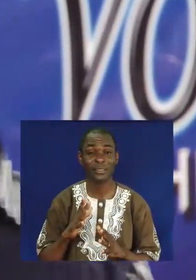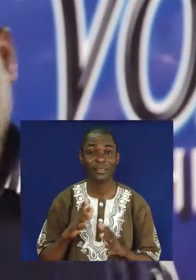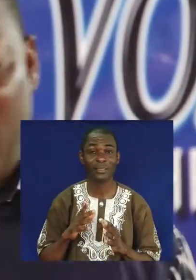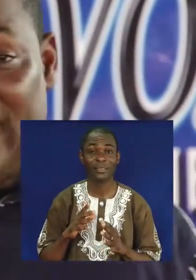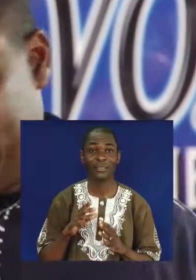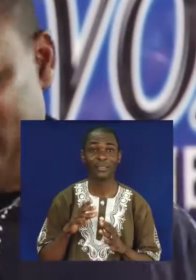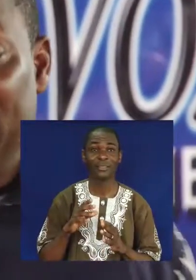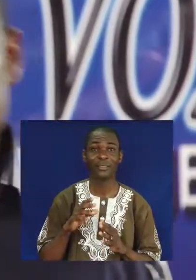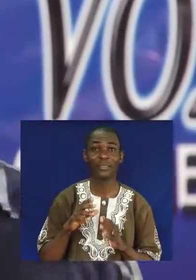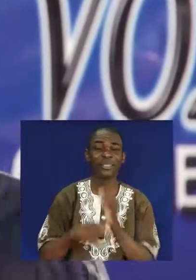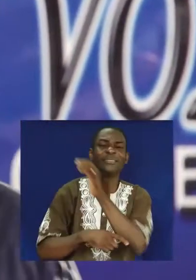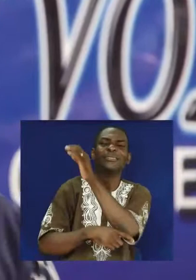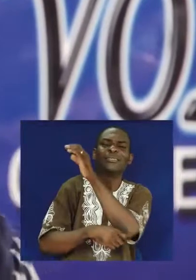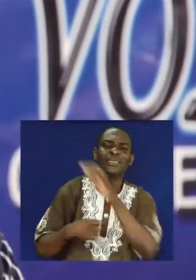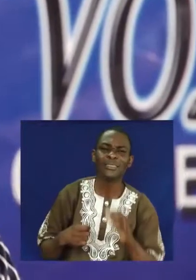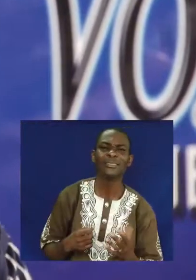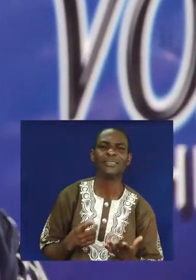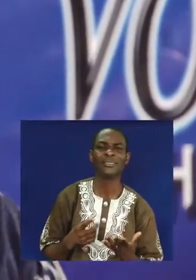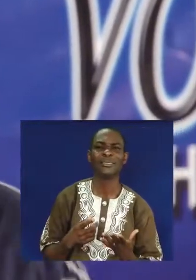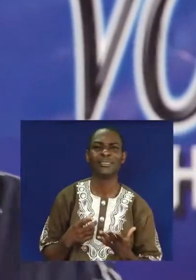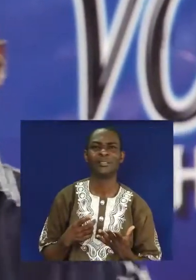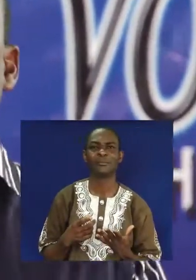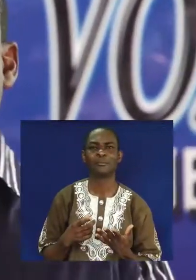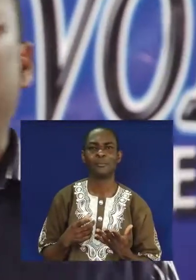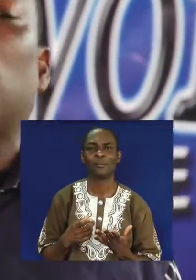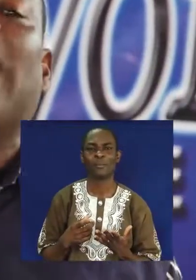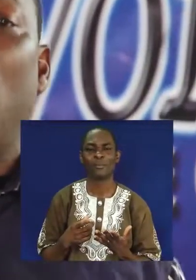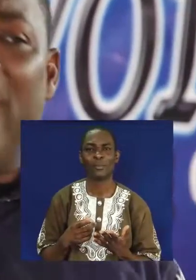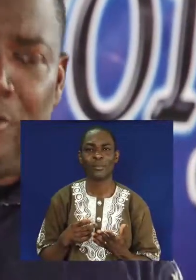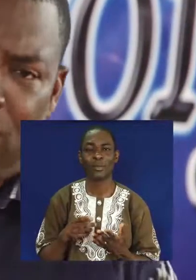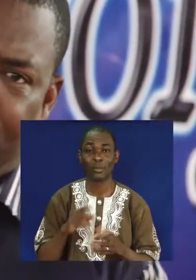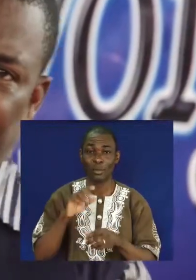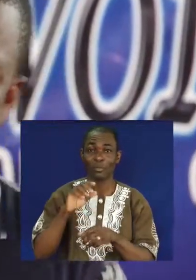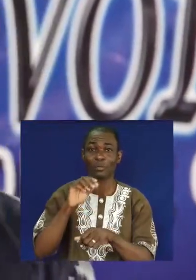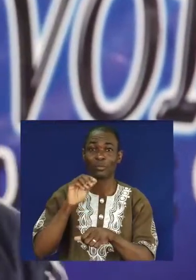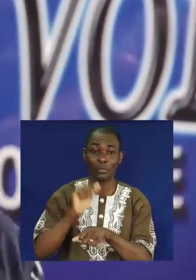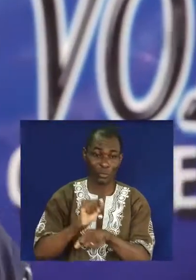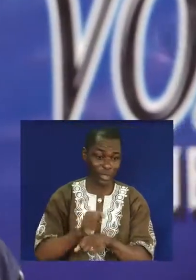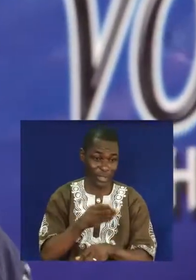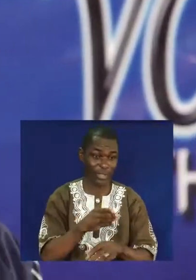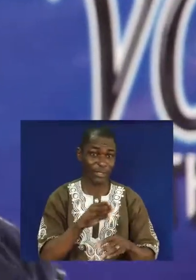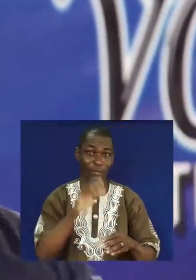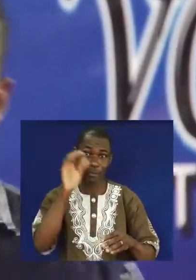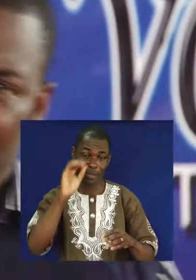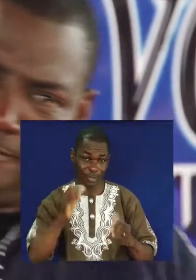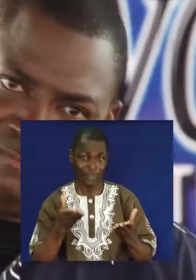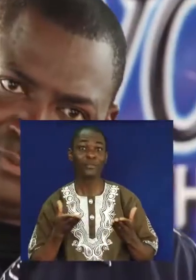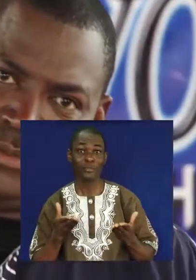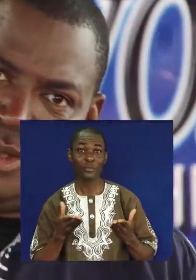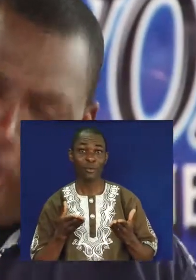Now, a brave swan, now your finance minister, as I had to cry across our Omanoso, was say, your permission of